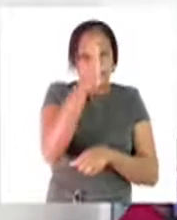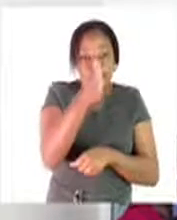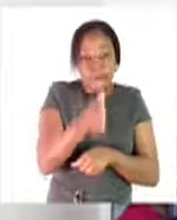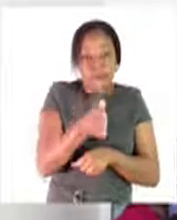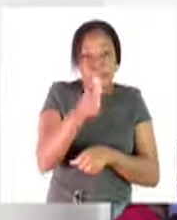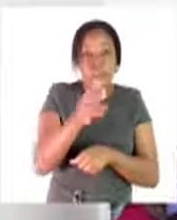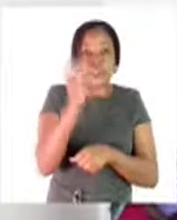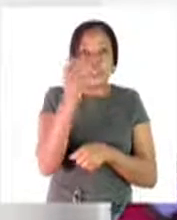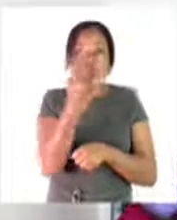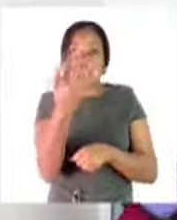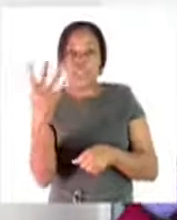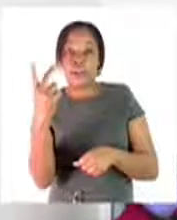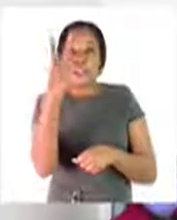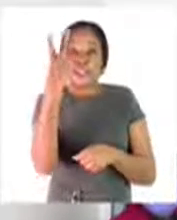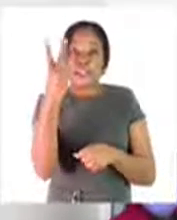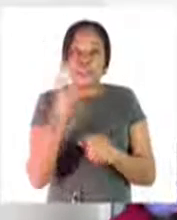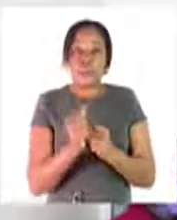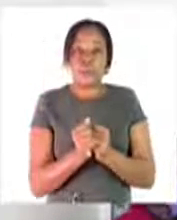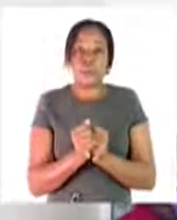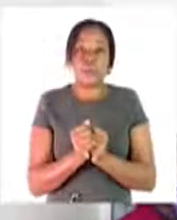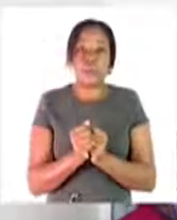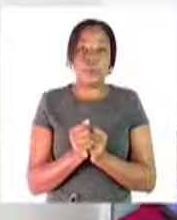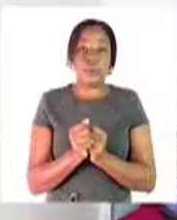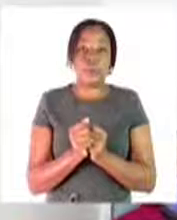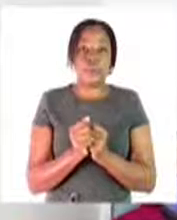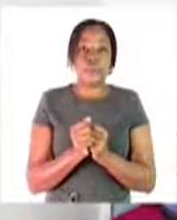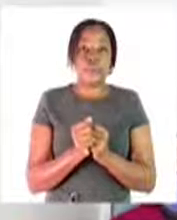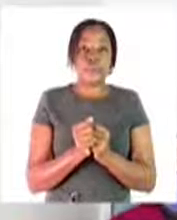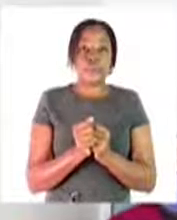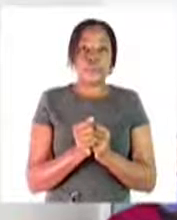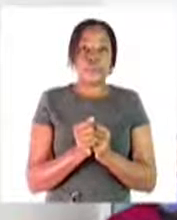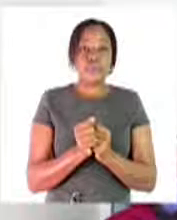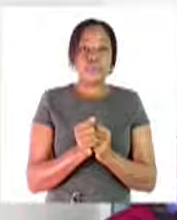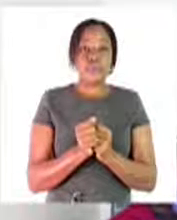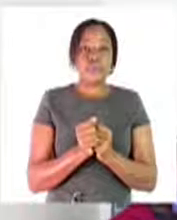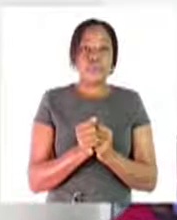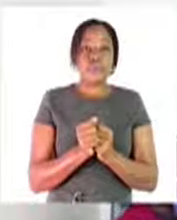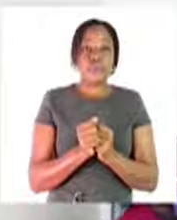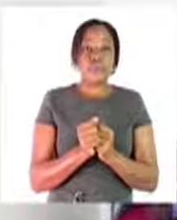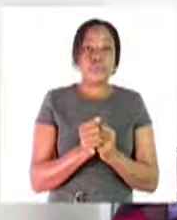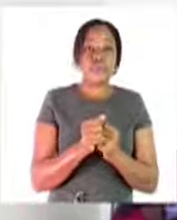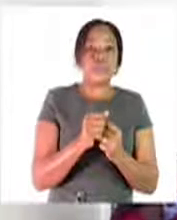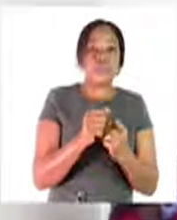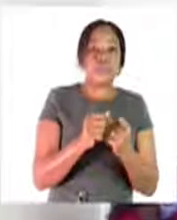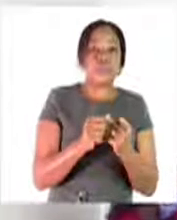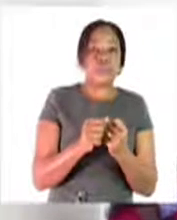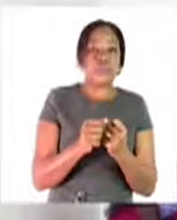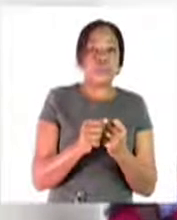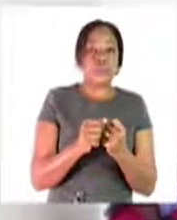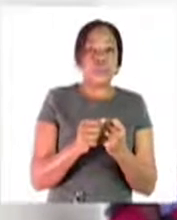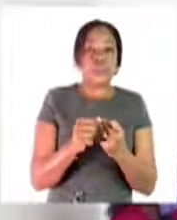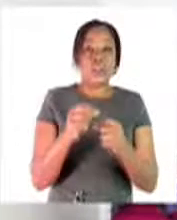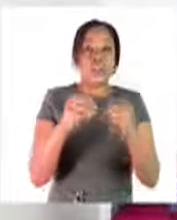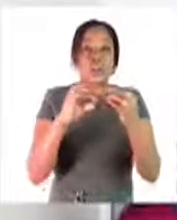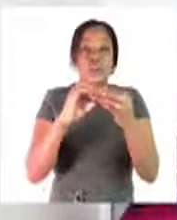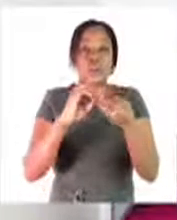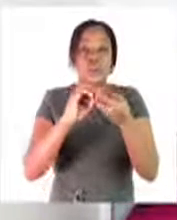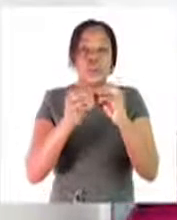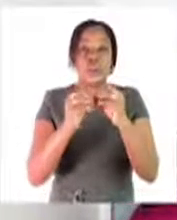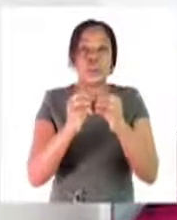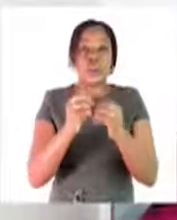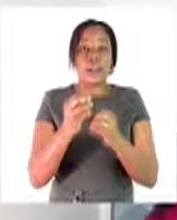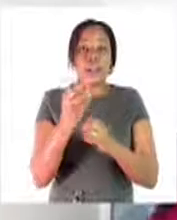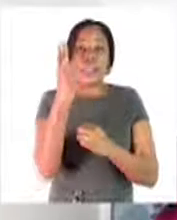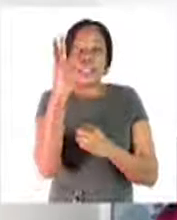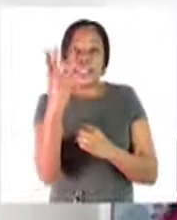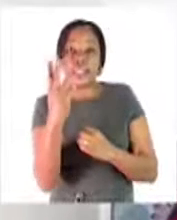to count in 3, then I skip 2 numbers. I'll always count the third one. I skip 1 and 2, then I count